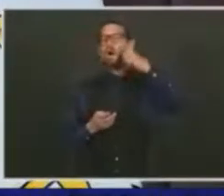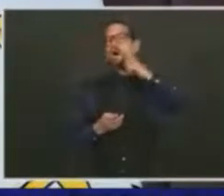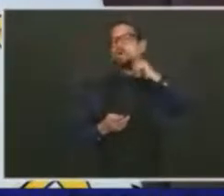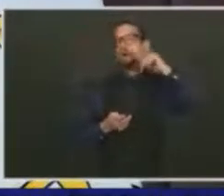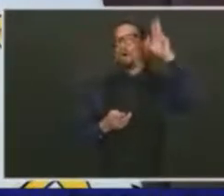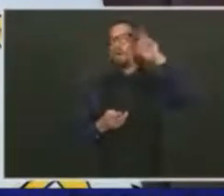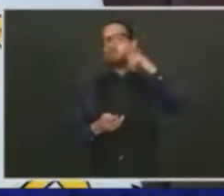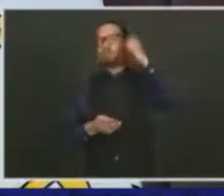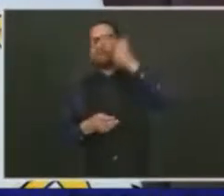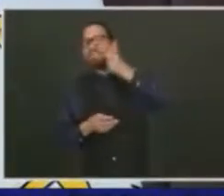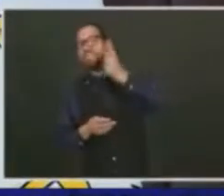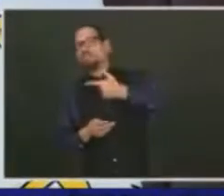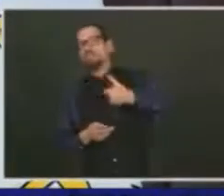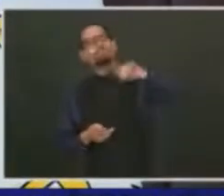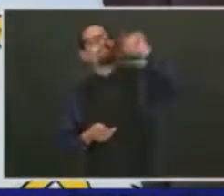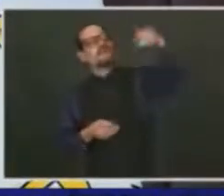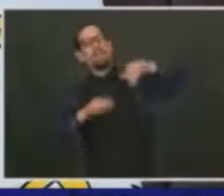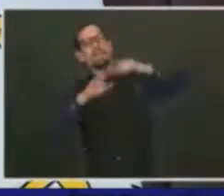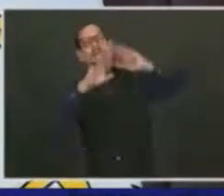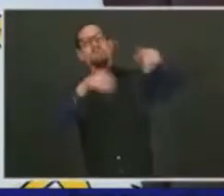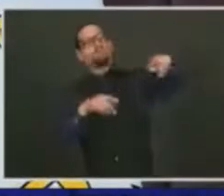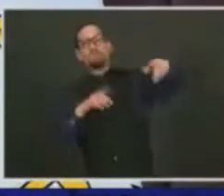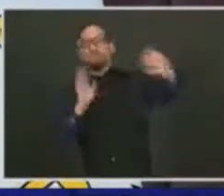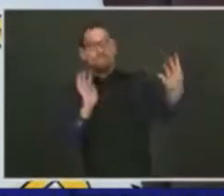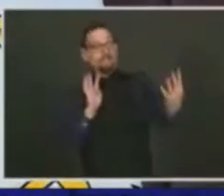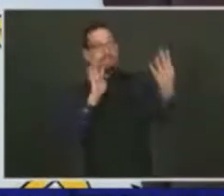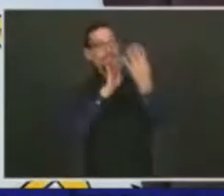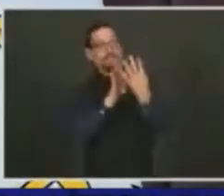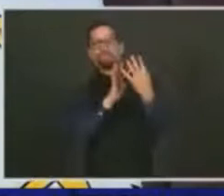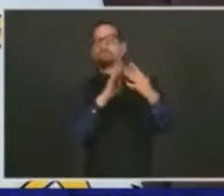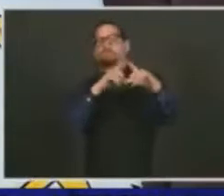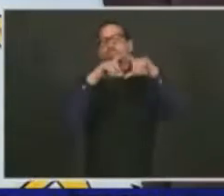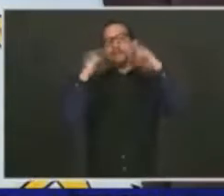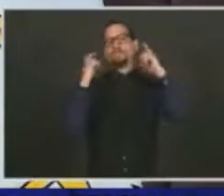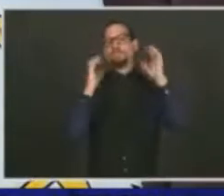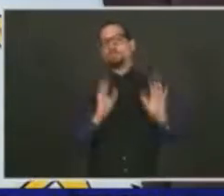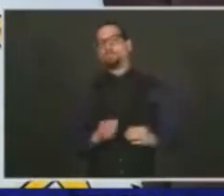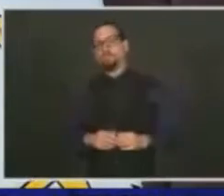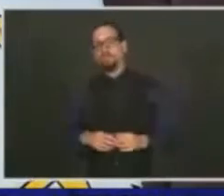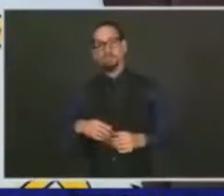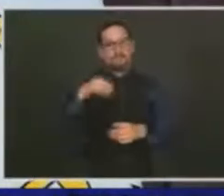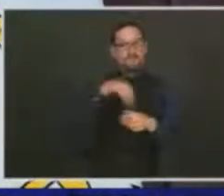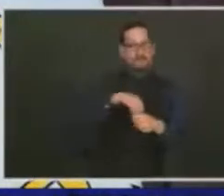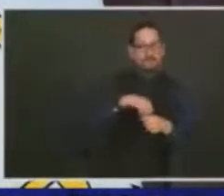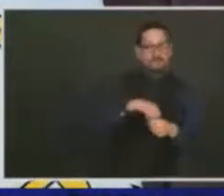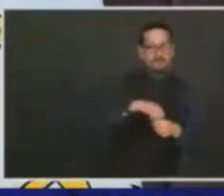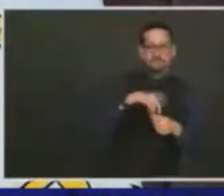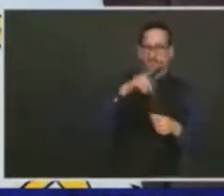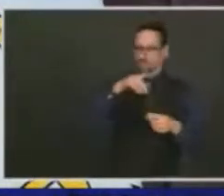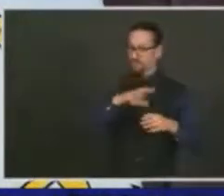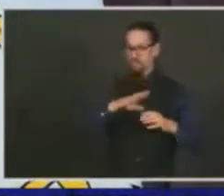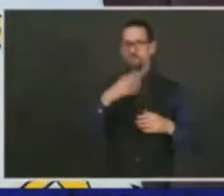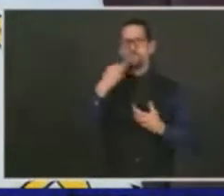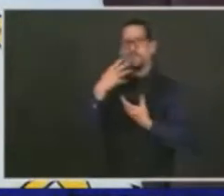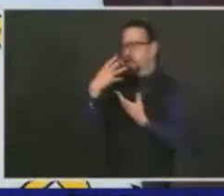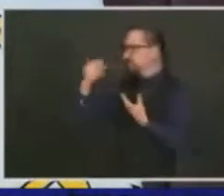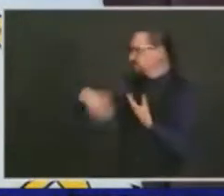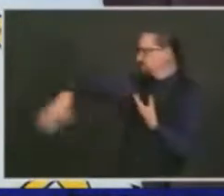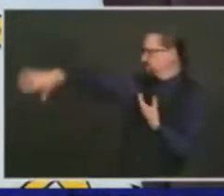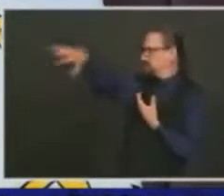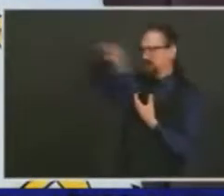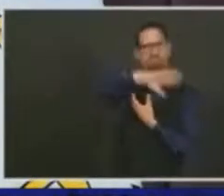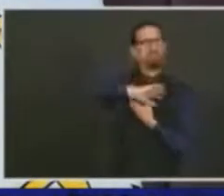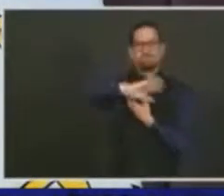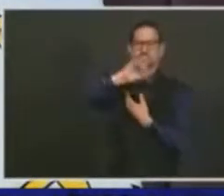or if you're outdoors. You need to wear your mask if you're with someone you don't live with, and you need to watch your distance. Also,